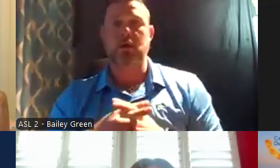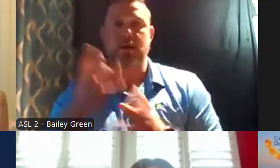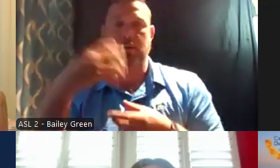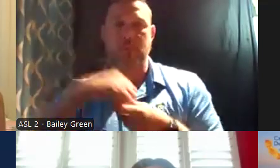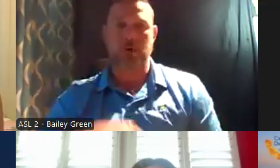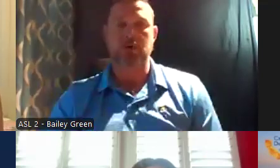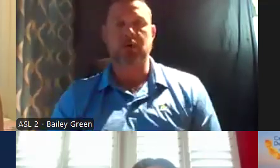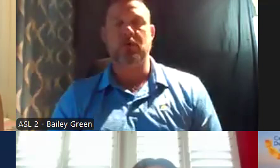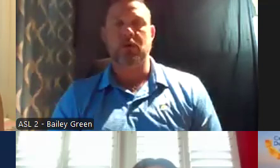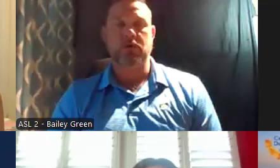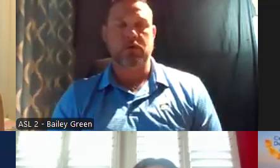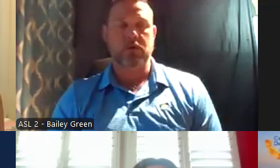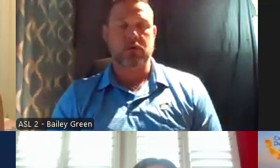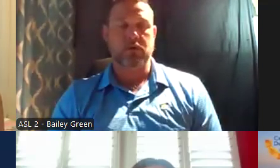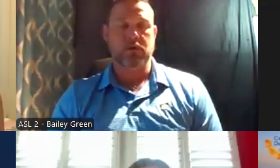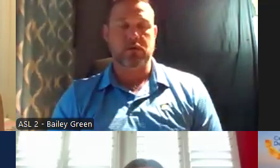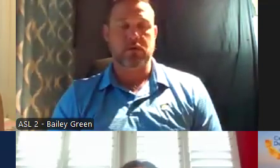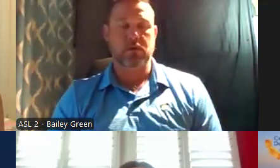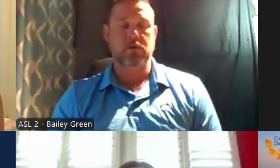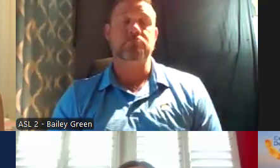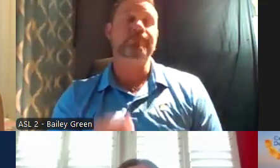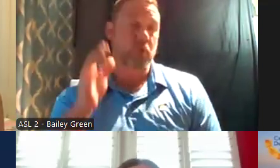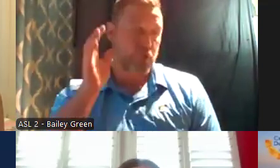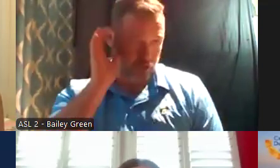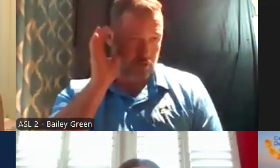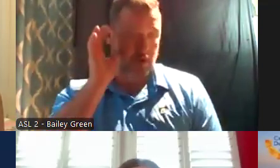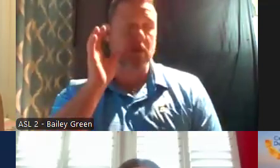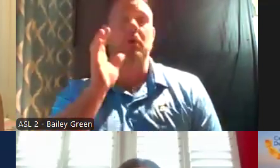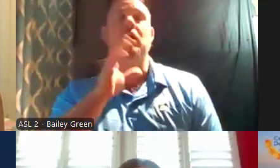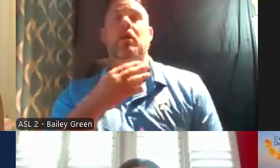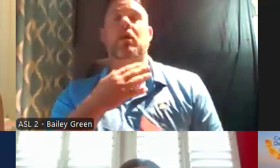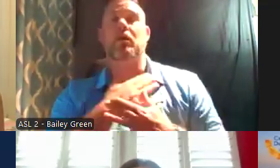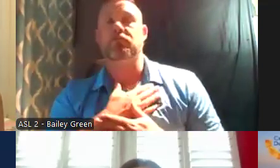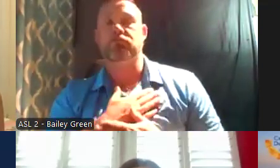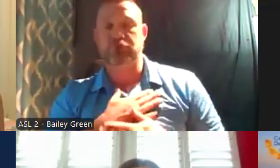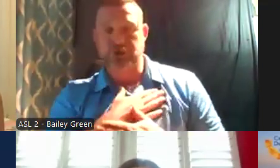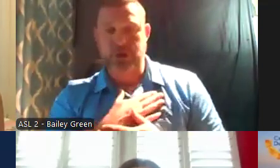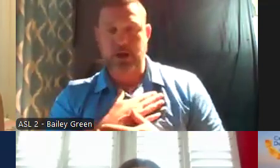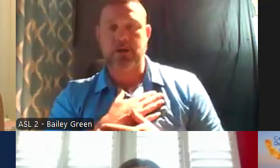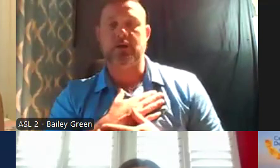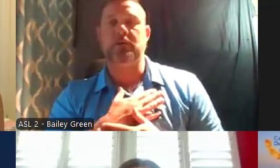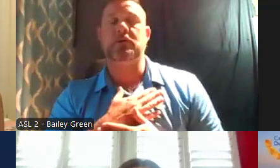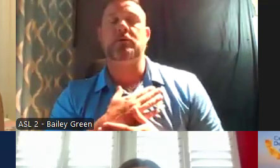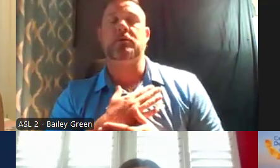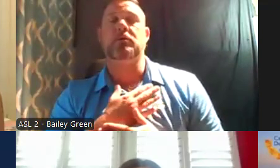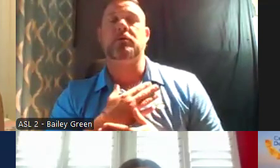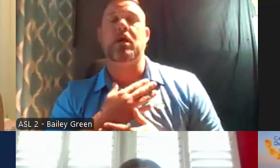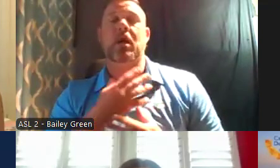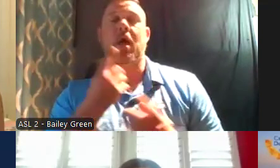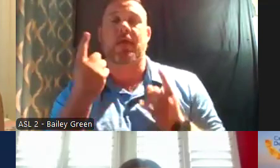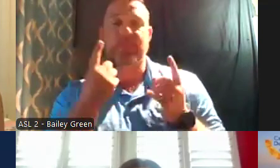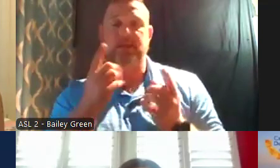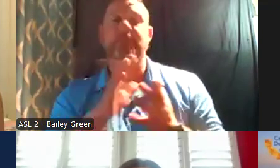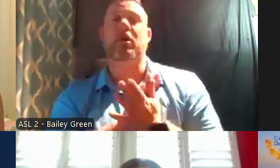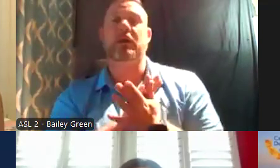of this. Yeah. Heard, and I really appreciate it. And I think that um, it's really nice